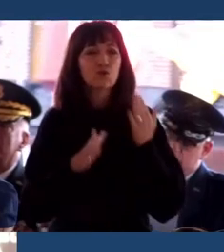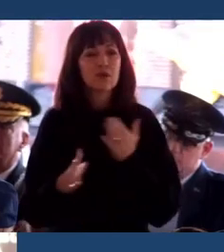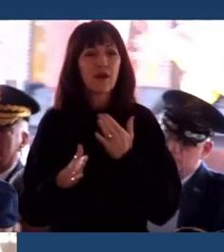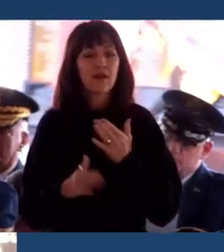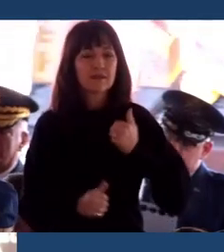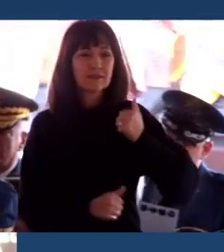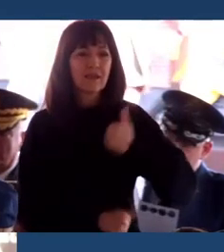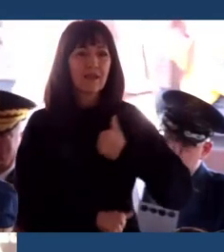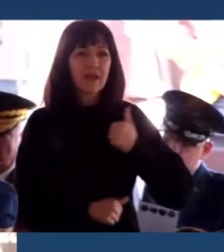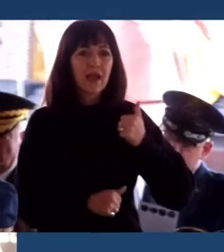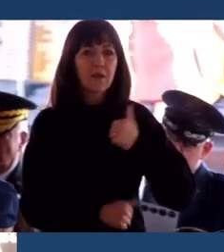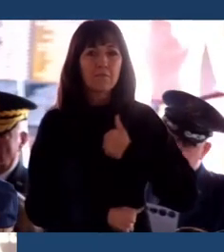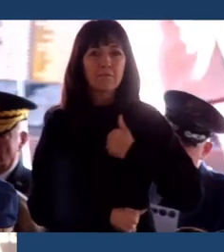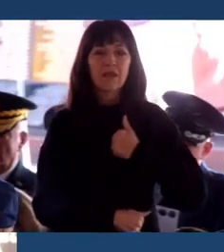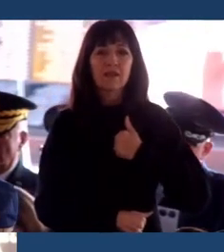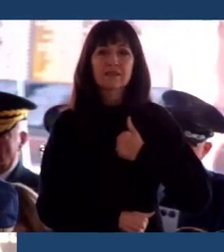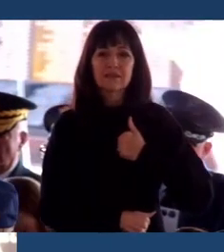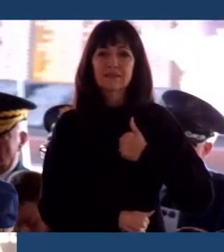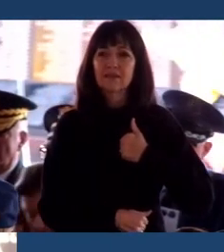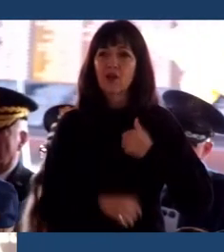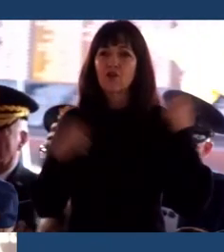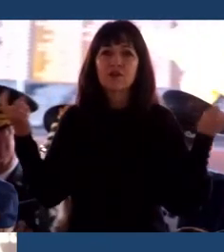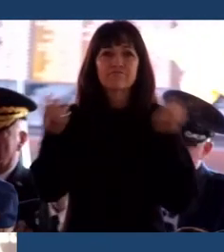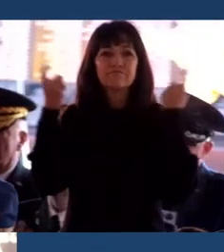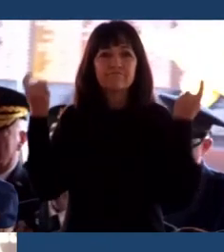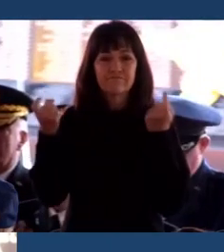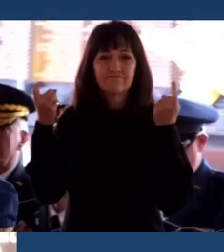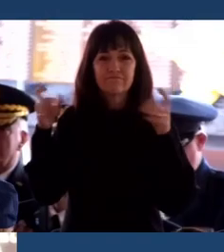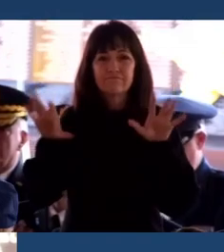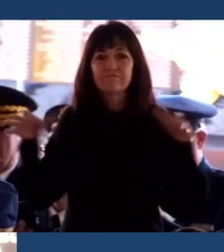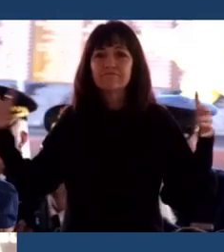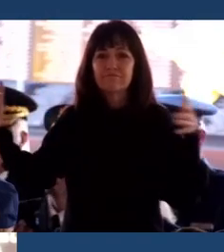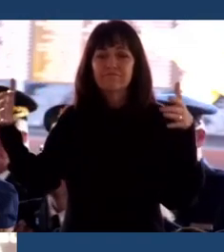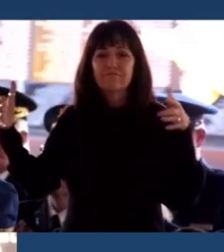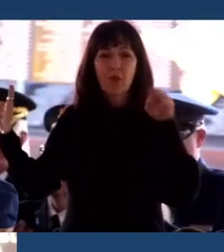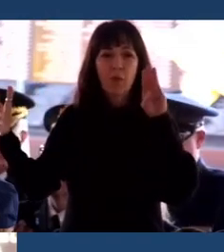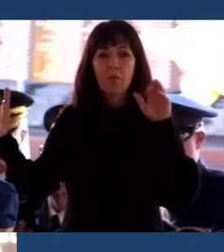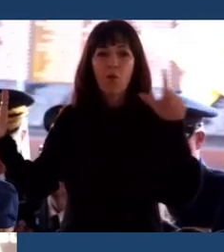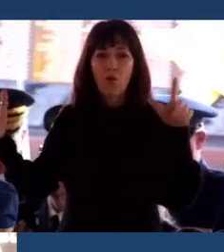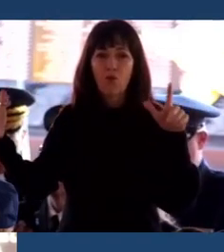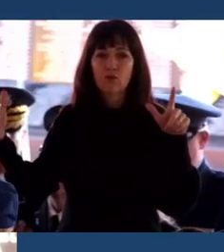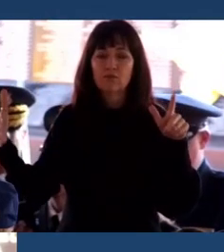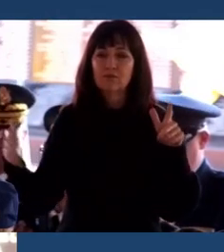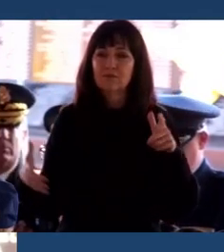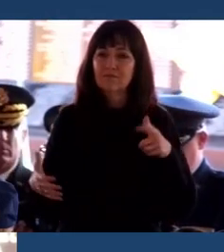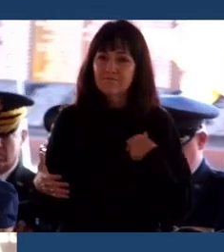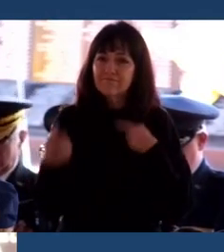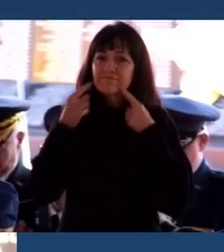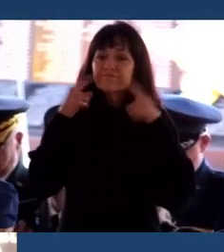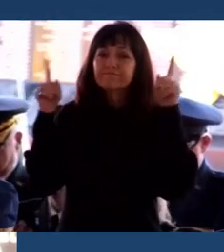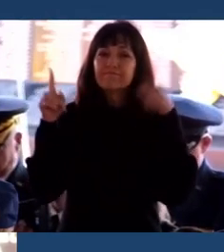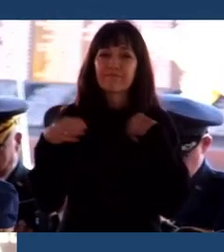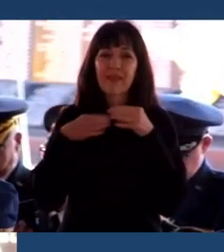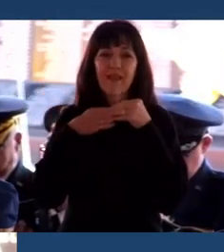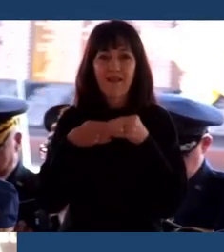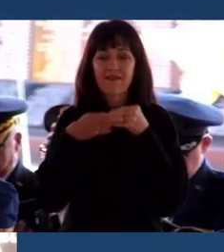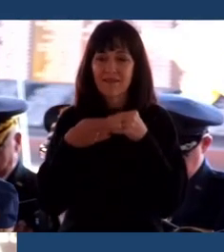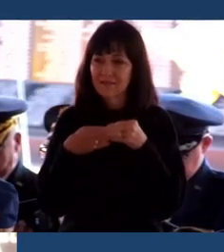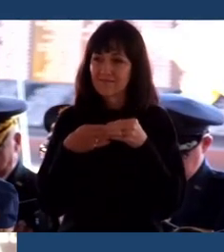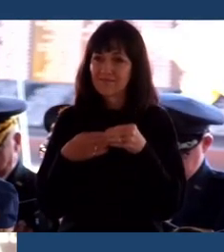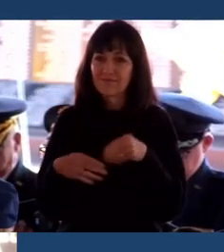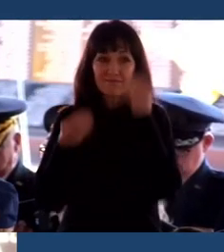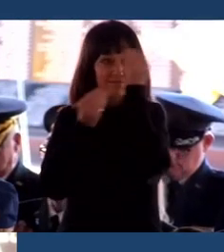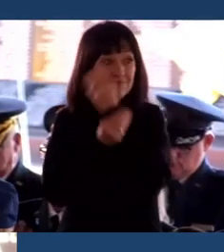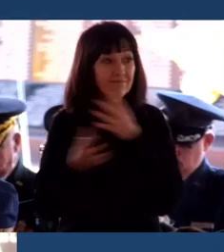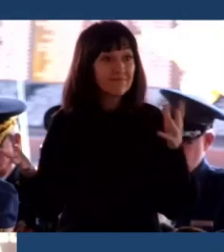first time in perhaps a decade. I was tasked with leading the committee. Let me tell you,